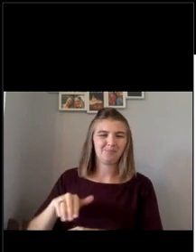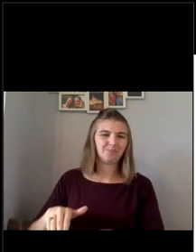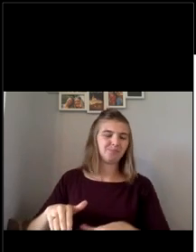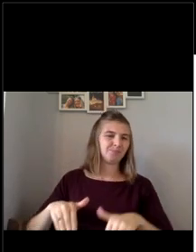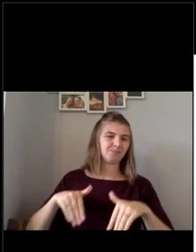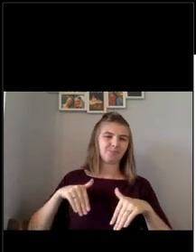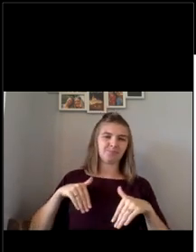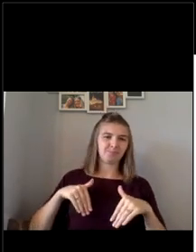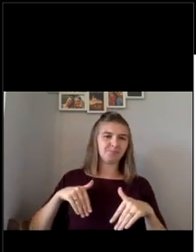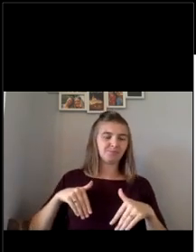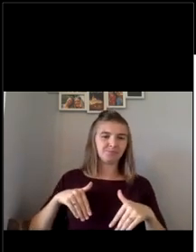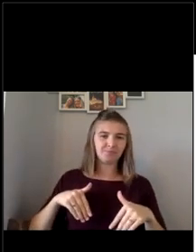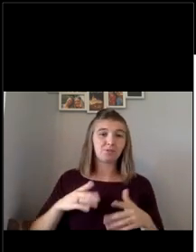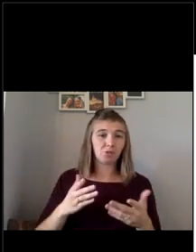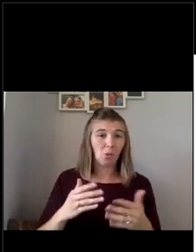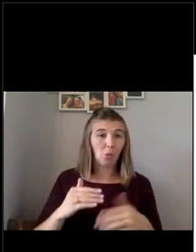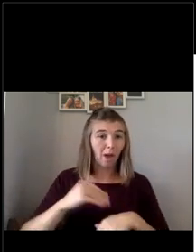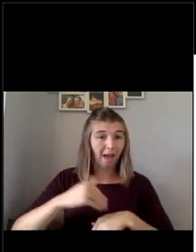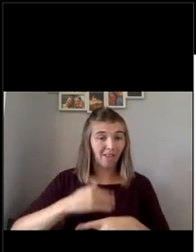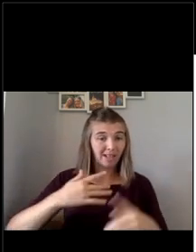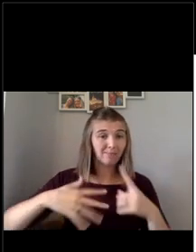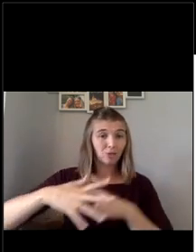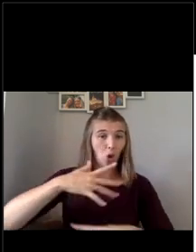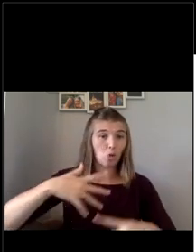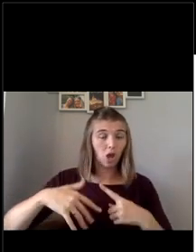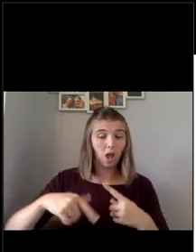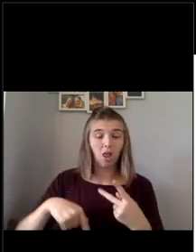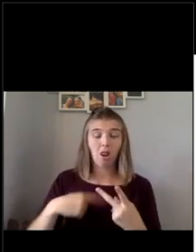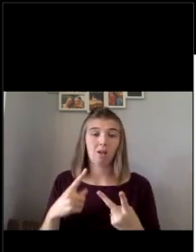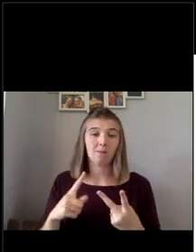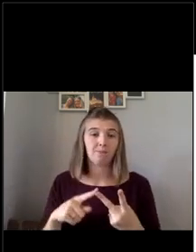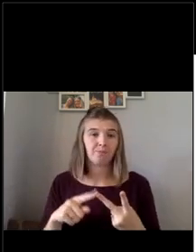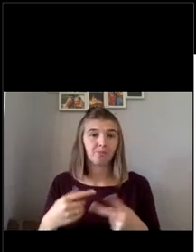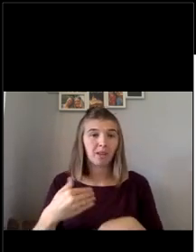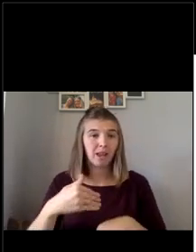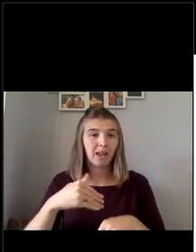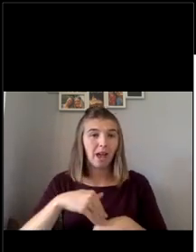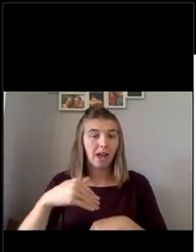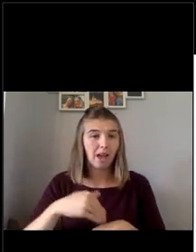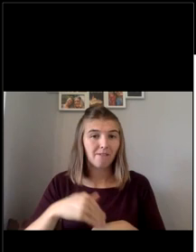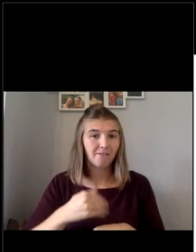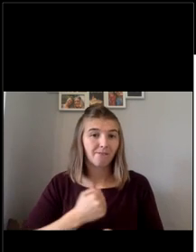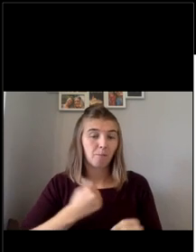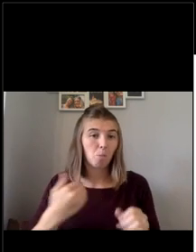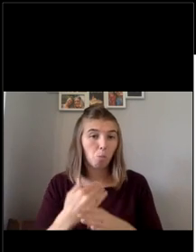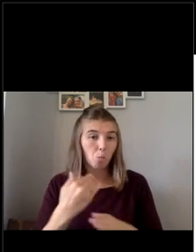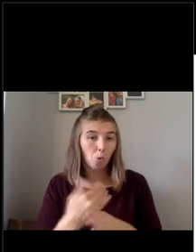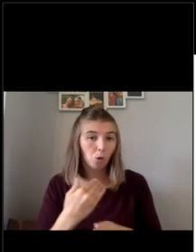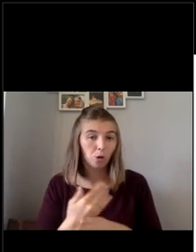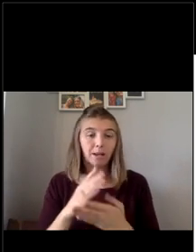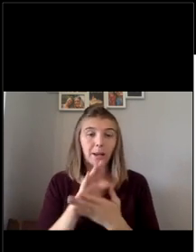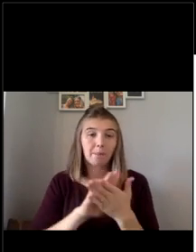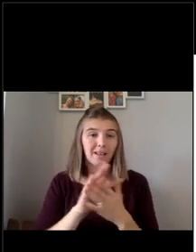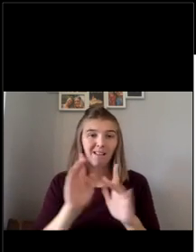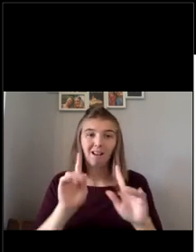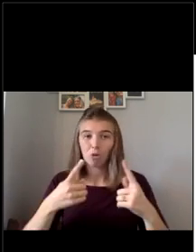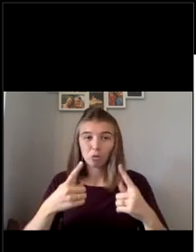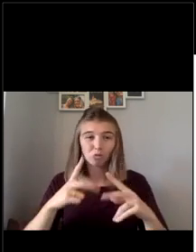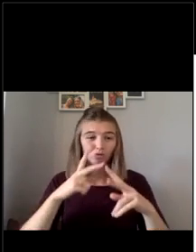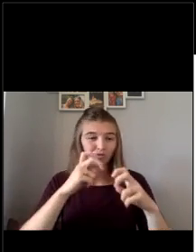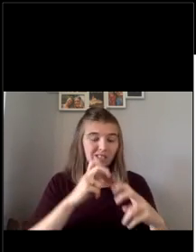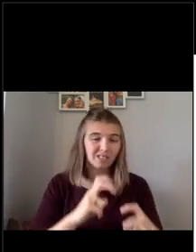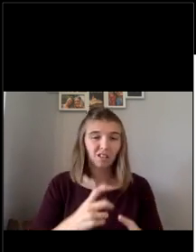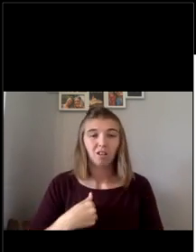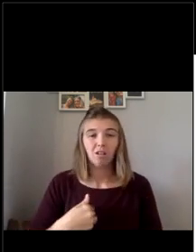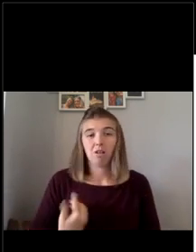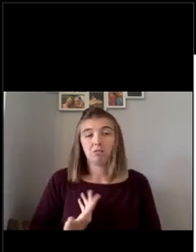started affecting my work. I couldn't do research as well. I started to fall behind. And all of this